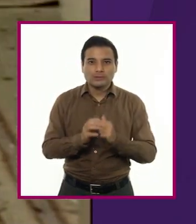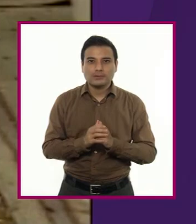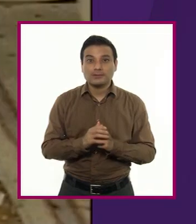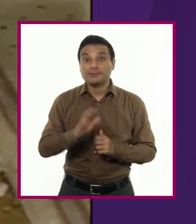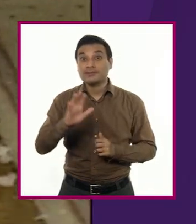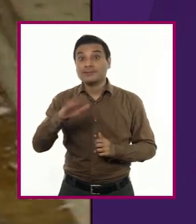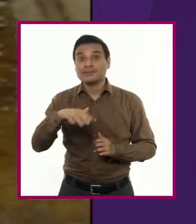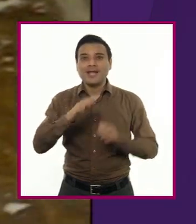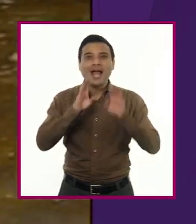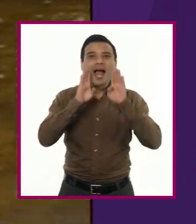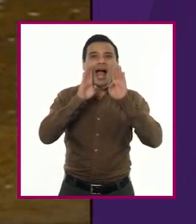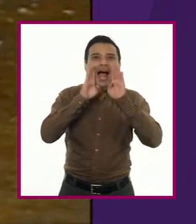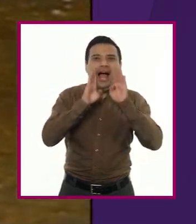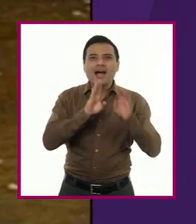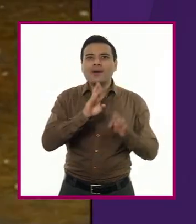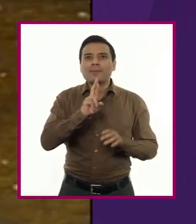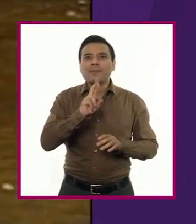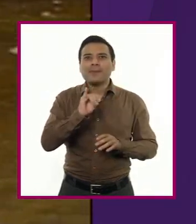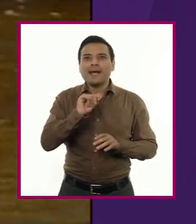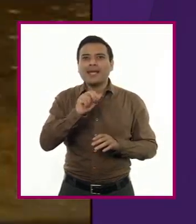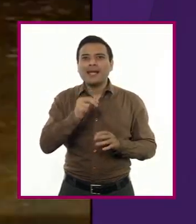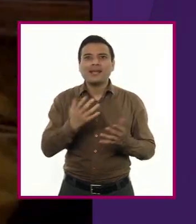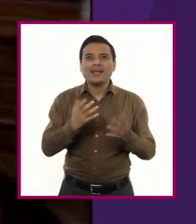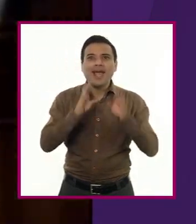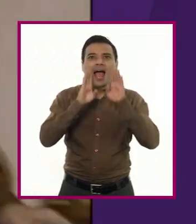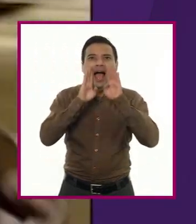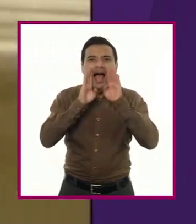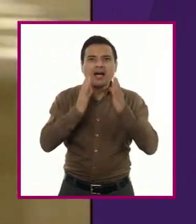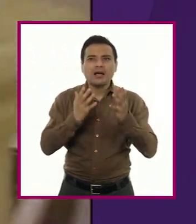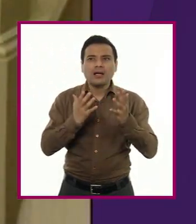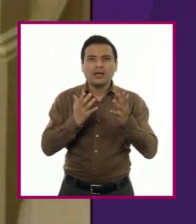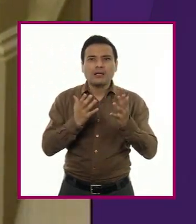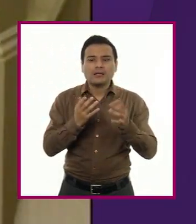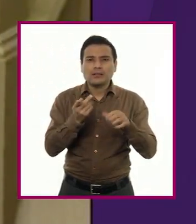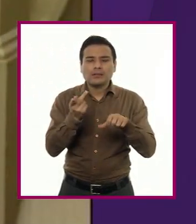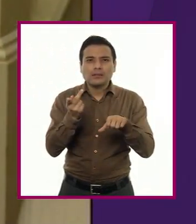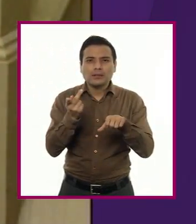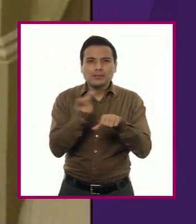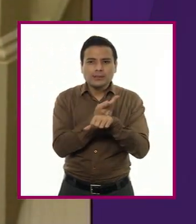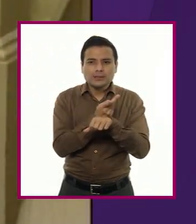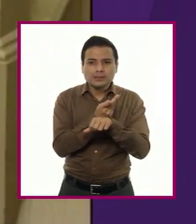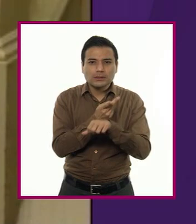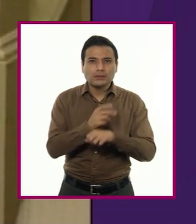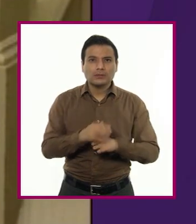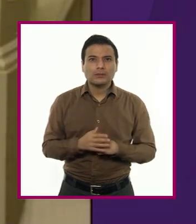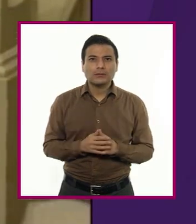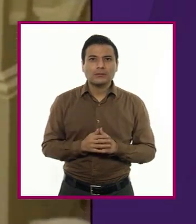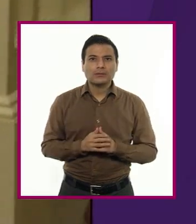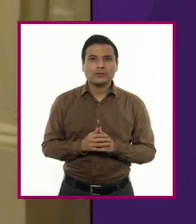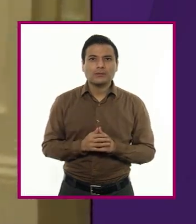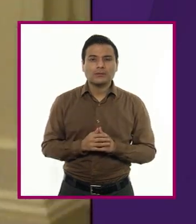Brian, is that you? What's the matter?